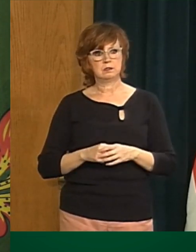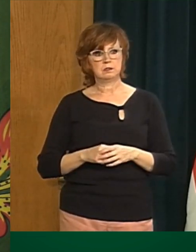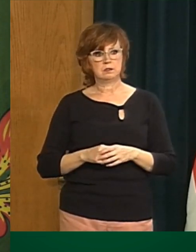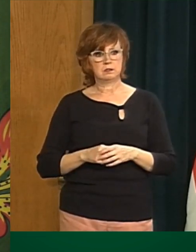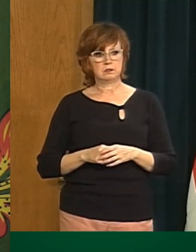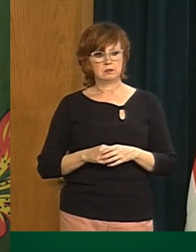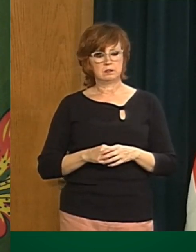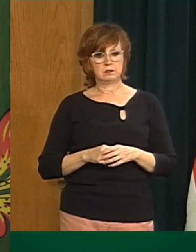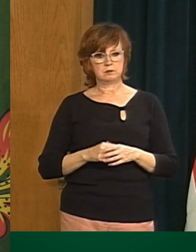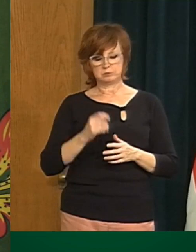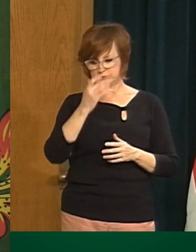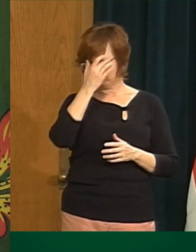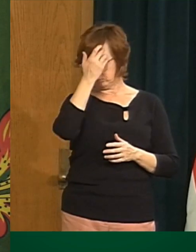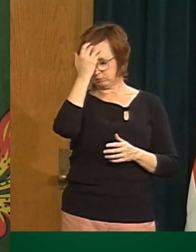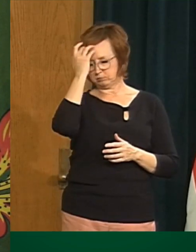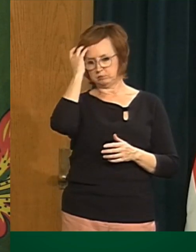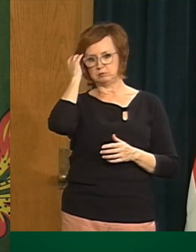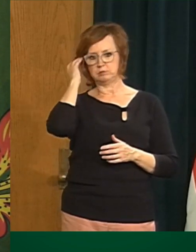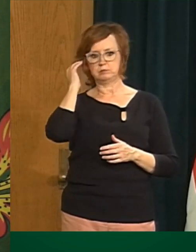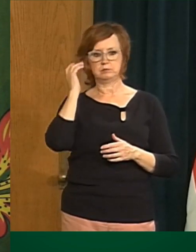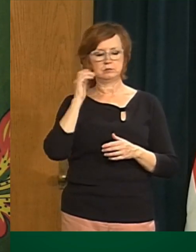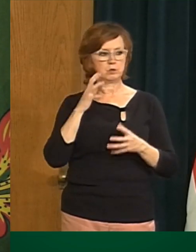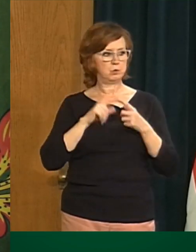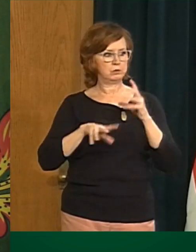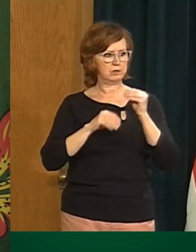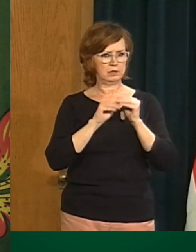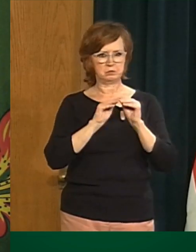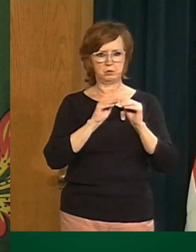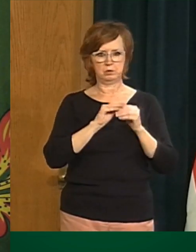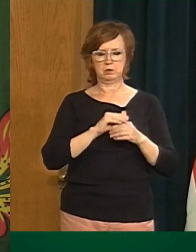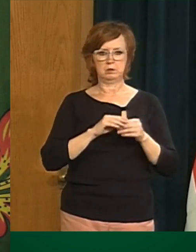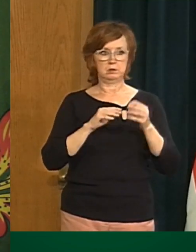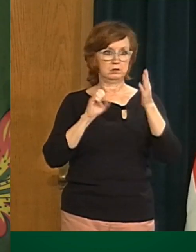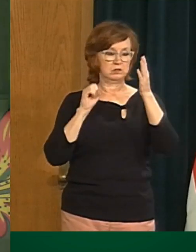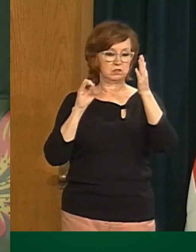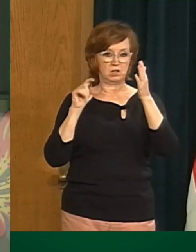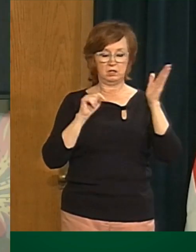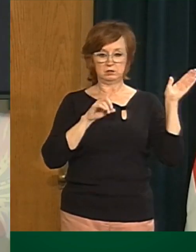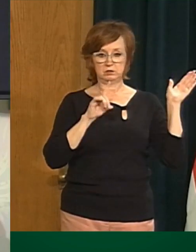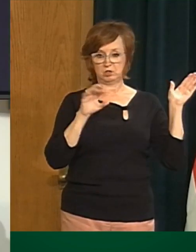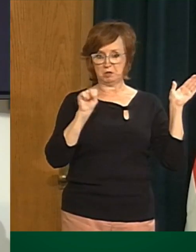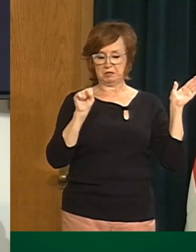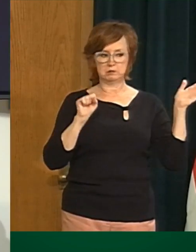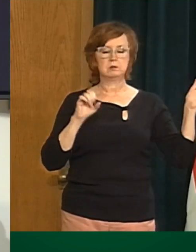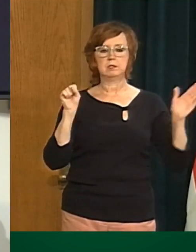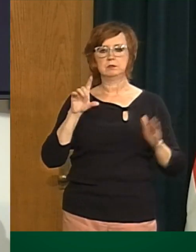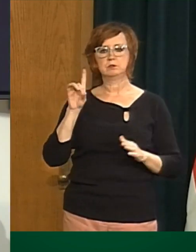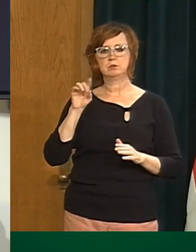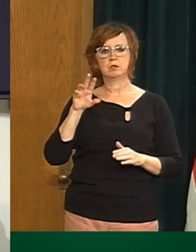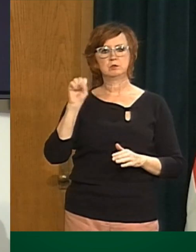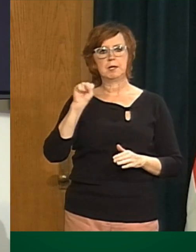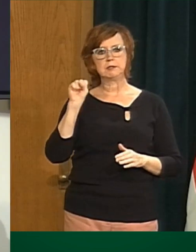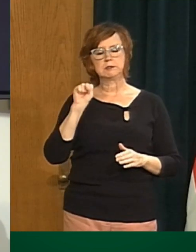lower infection rates that we have. Anything to add, Dr. Shahab or Scott? So I'll just add a few comments.